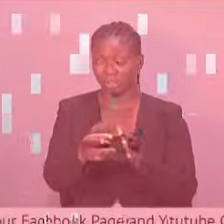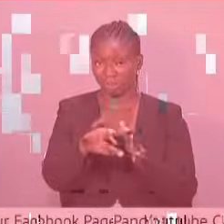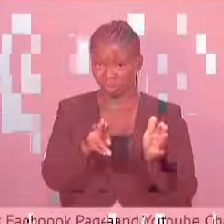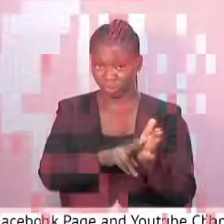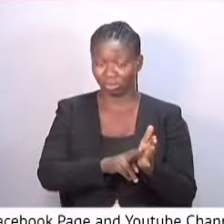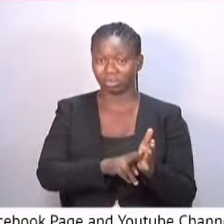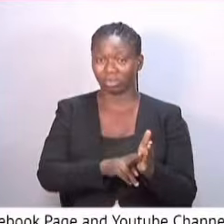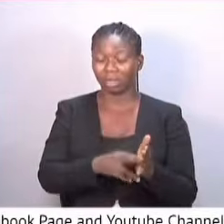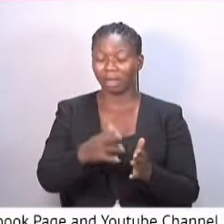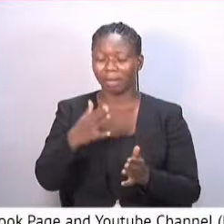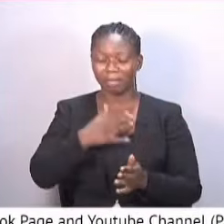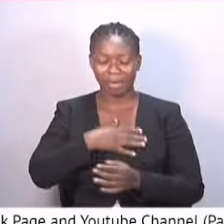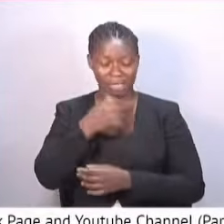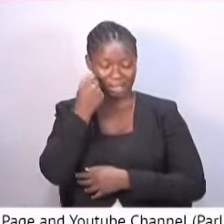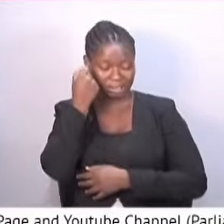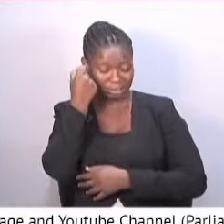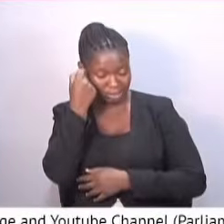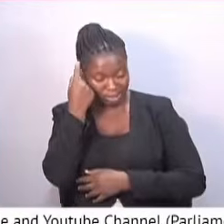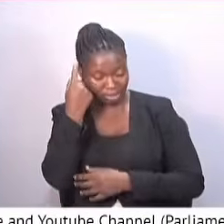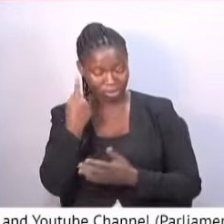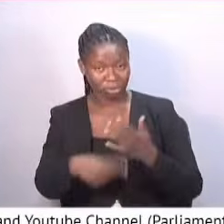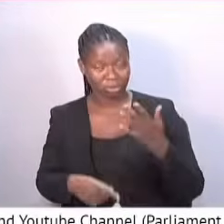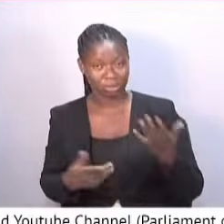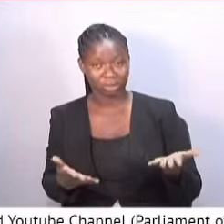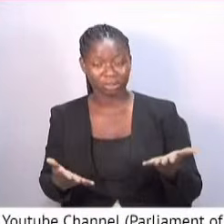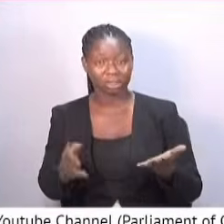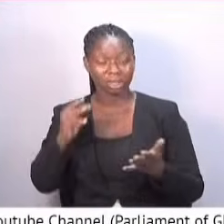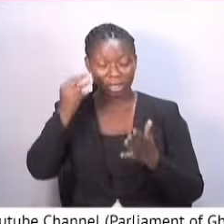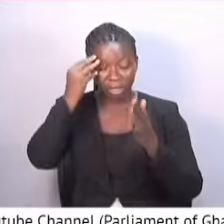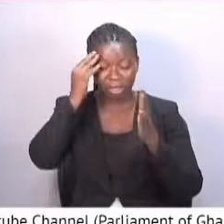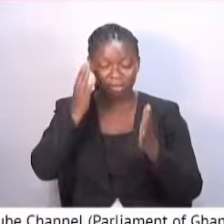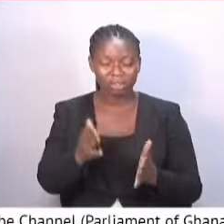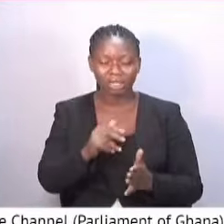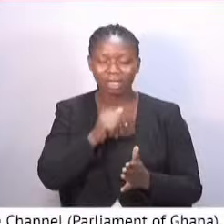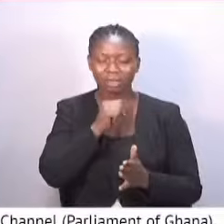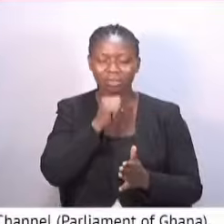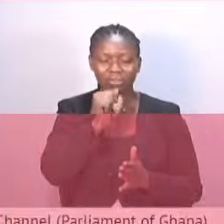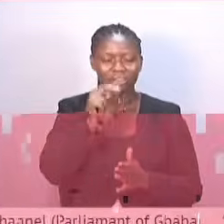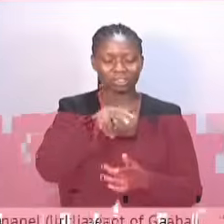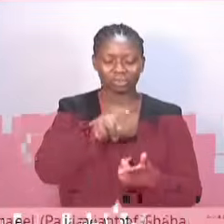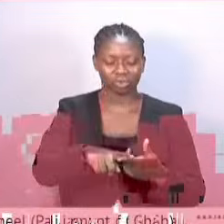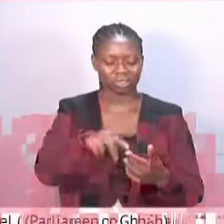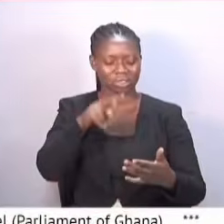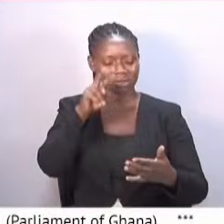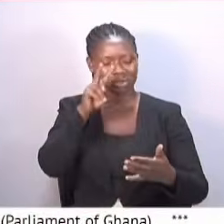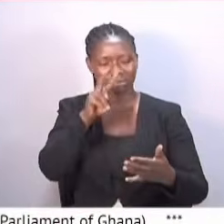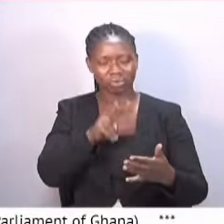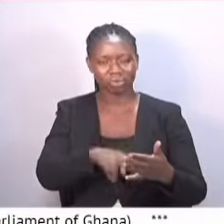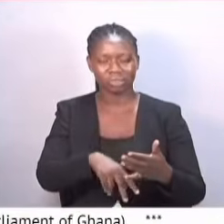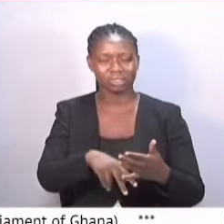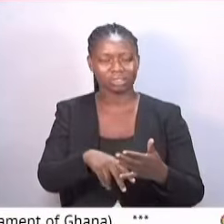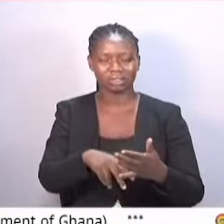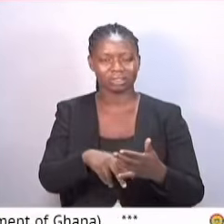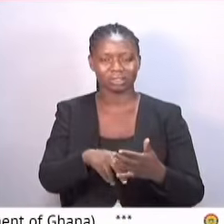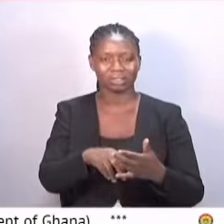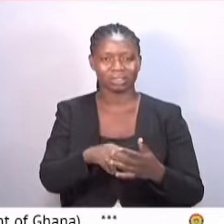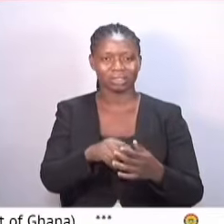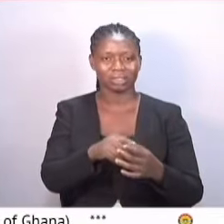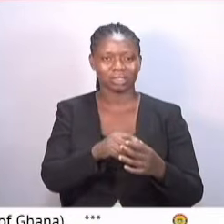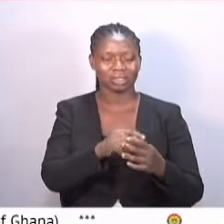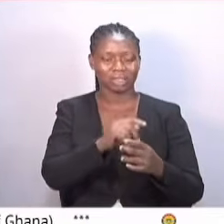rules, my understanding is that ministers are not supposed to be taken by surprise.